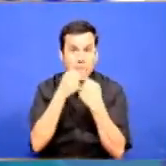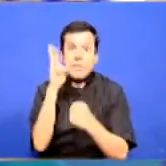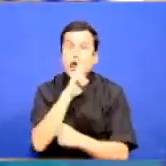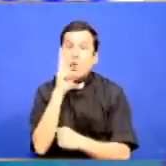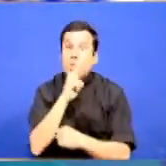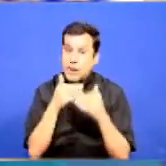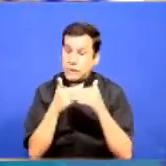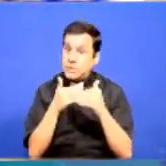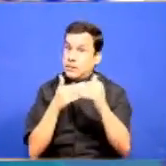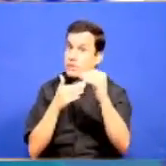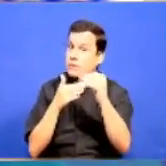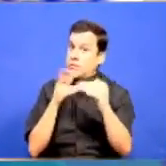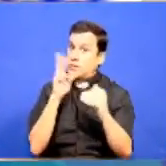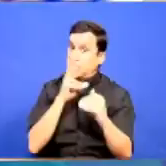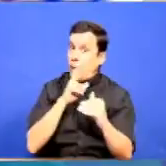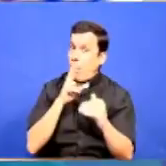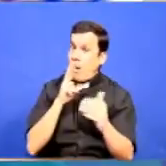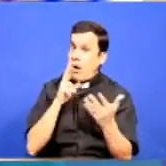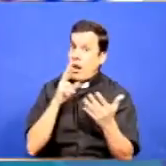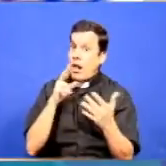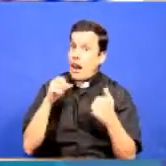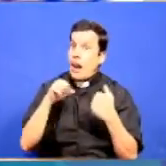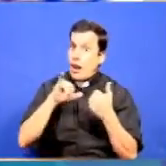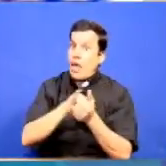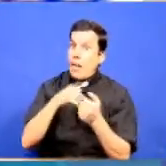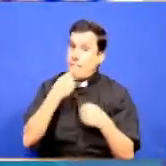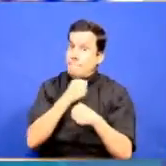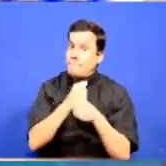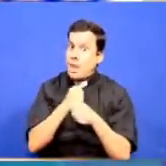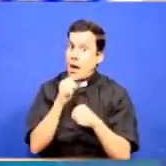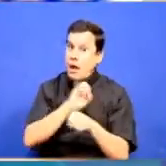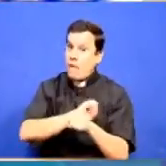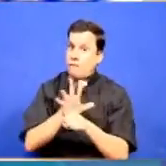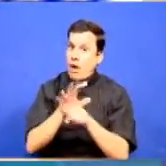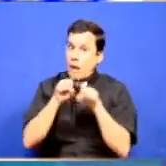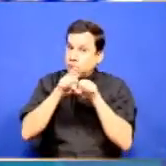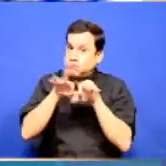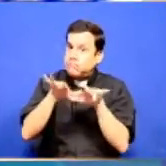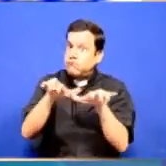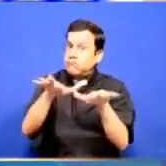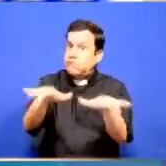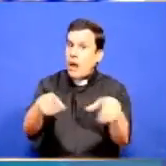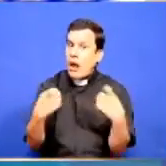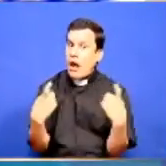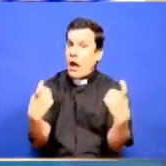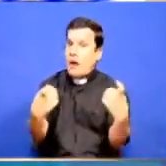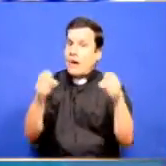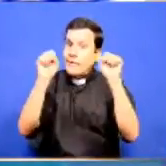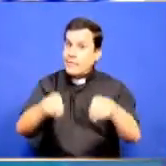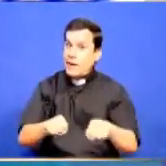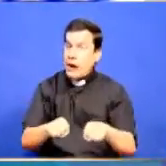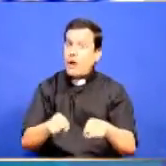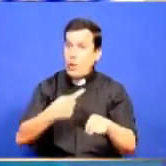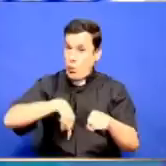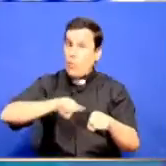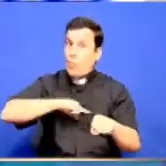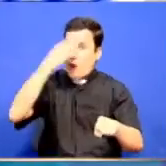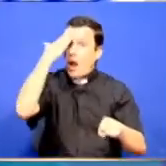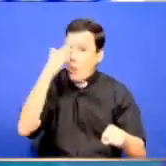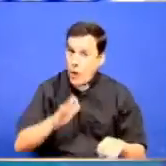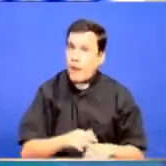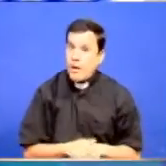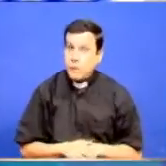that facilitate the spread of coronavirus 19 and be ready